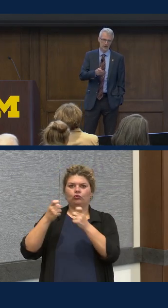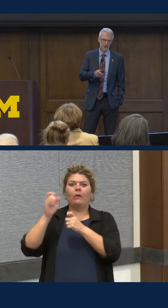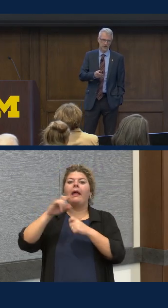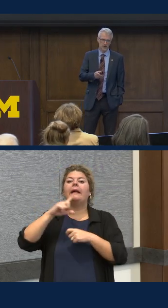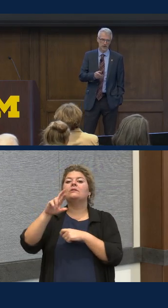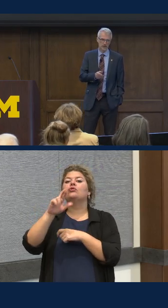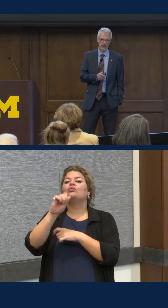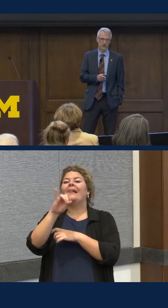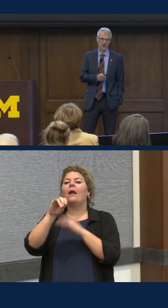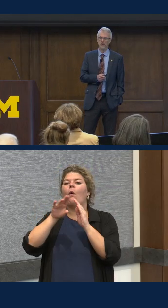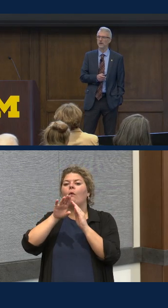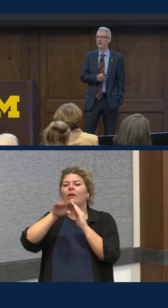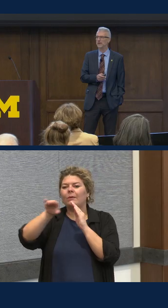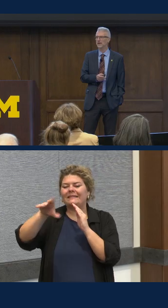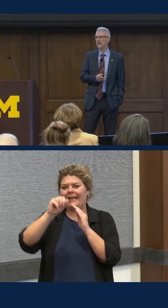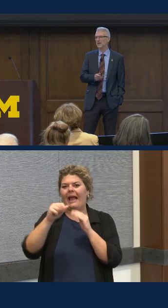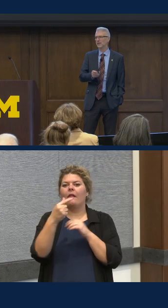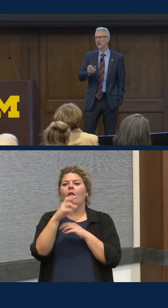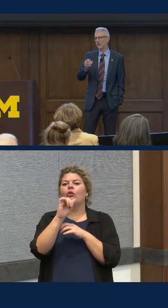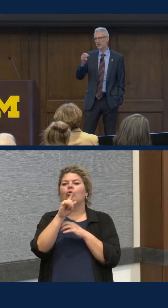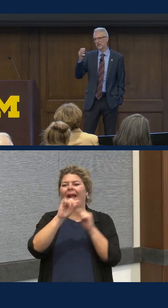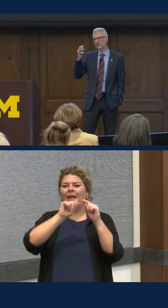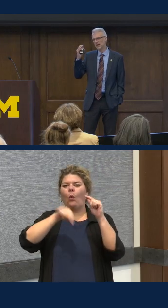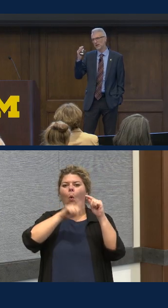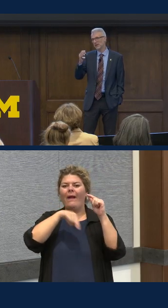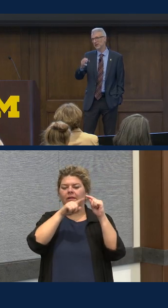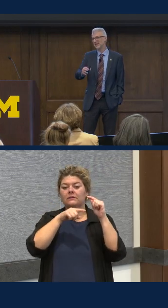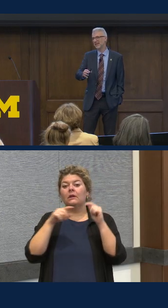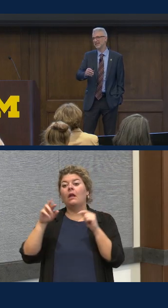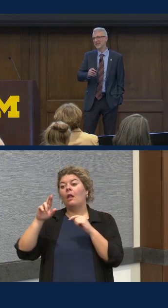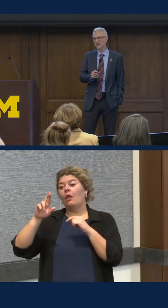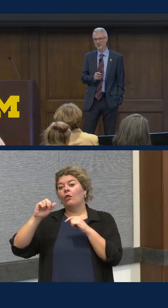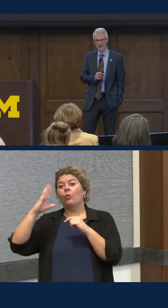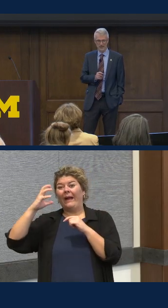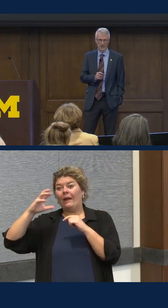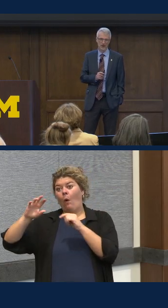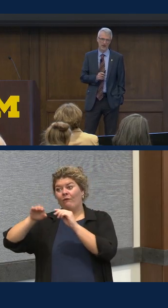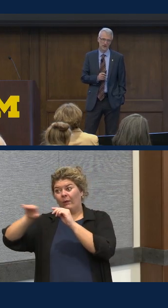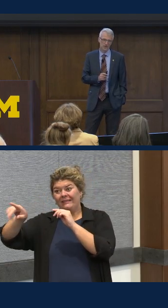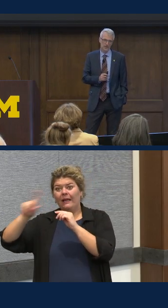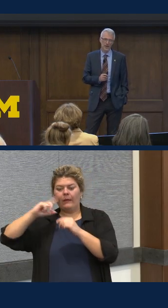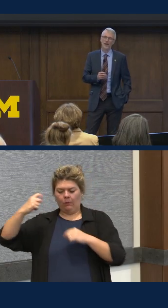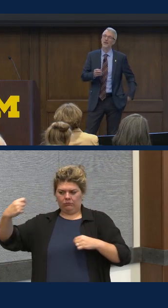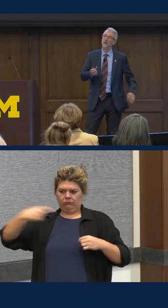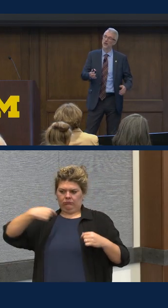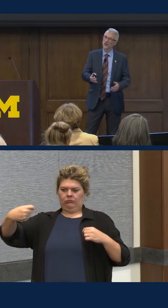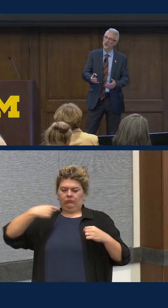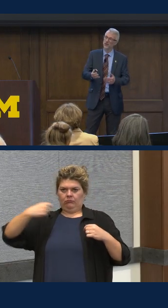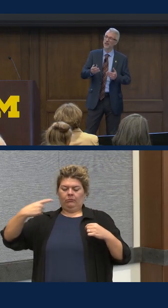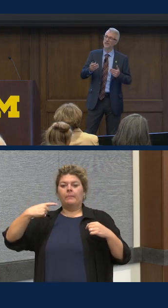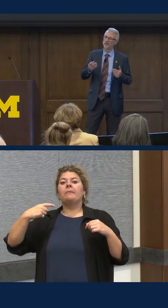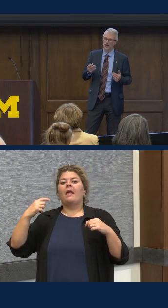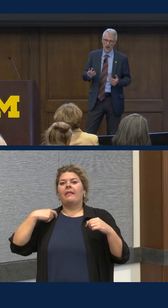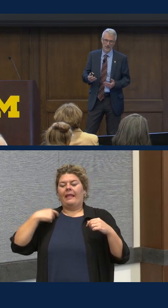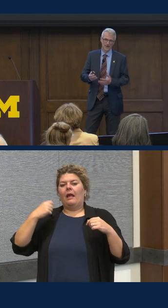radio frequency coil and the gradient coils. The radio frequency coil is what sends signals into the body, and then it also senses the